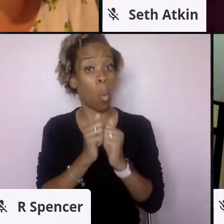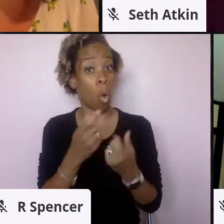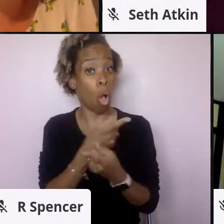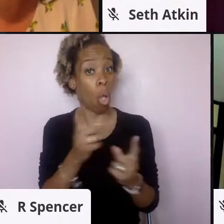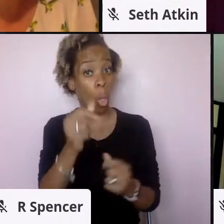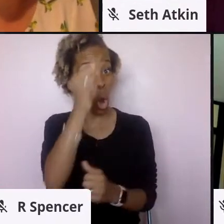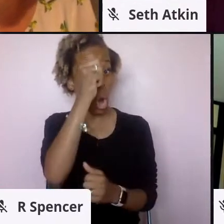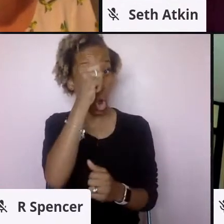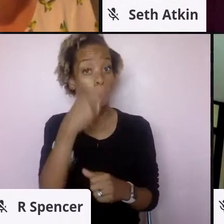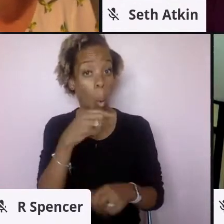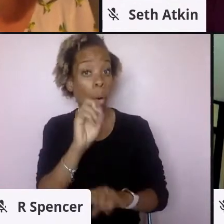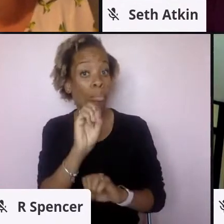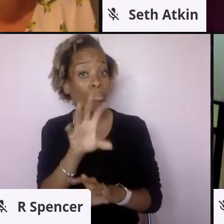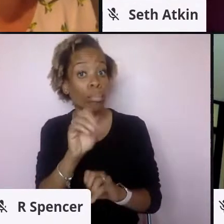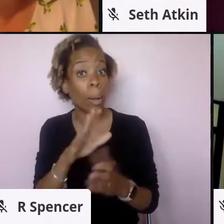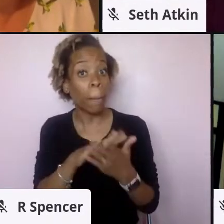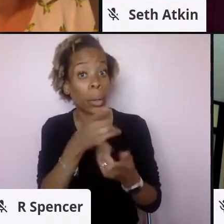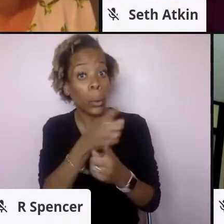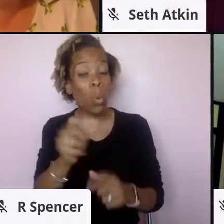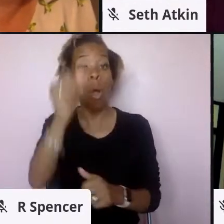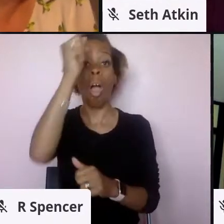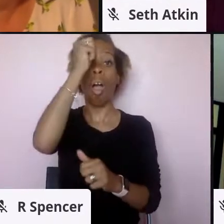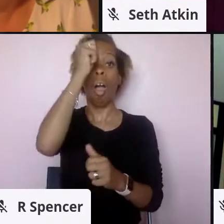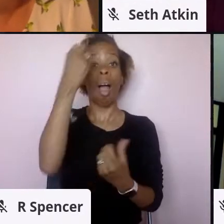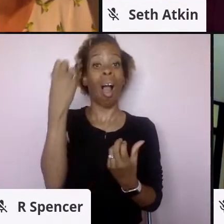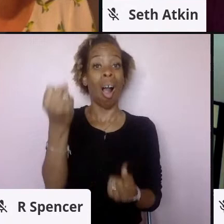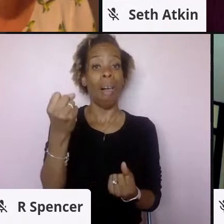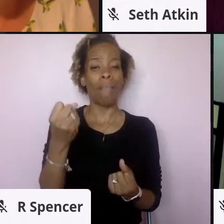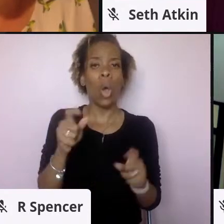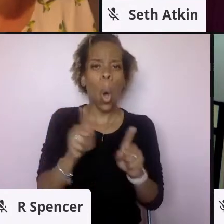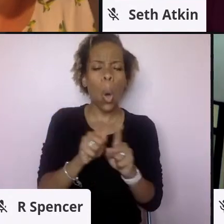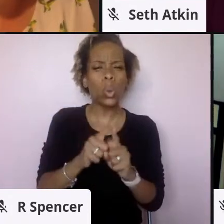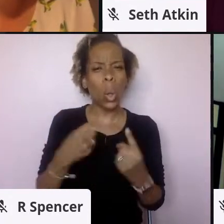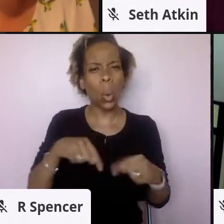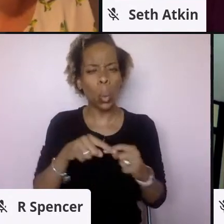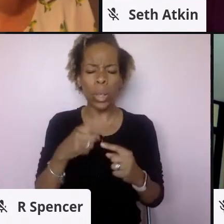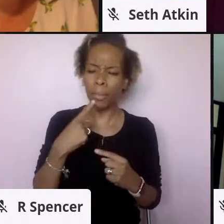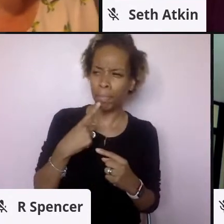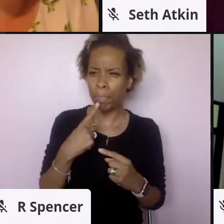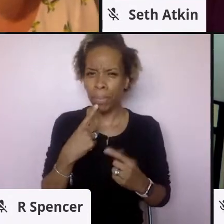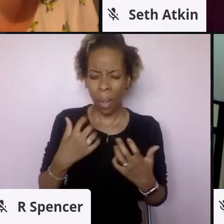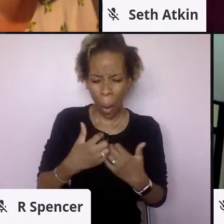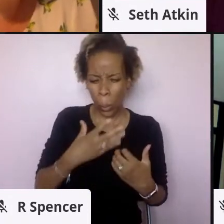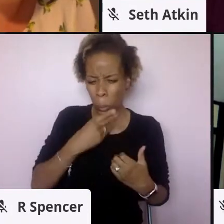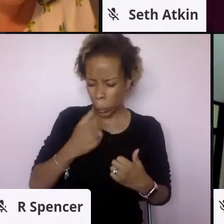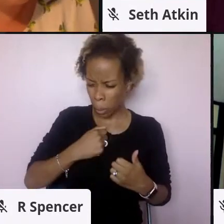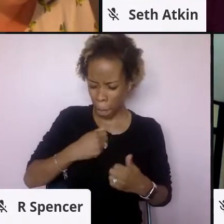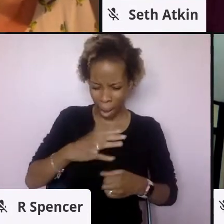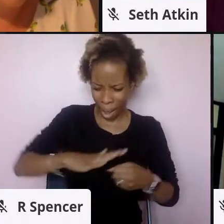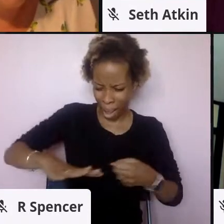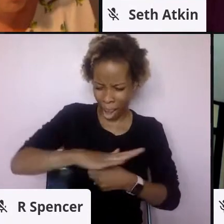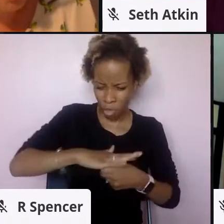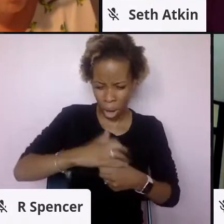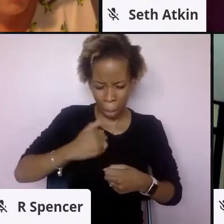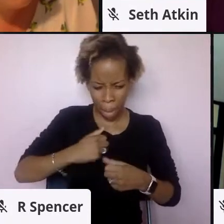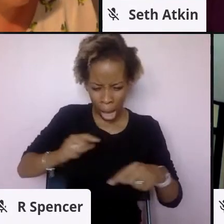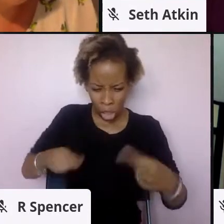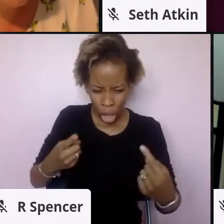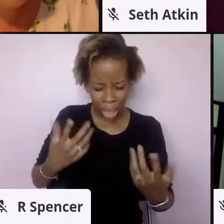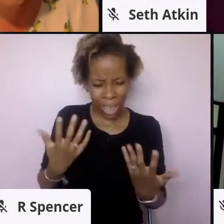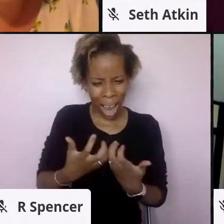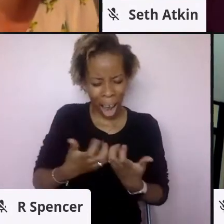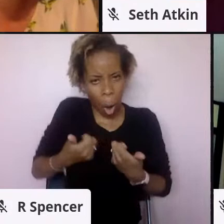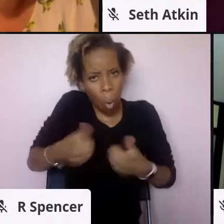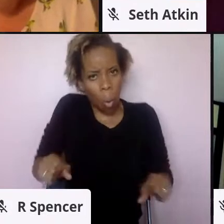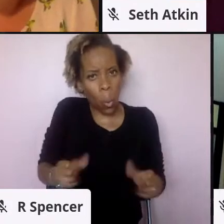through and make sure that people are aware of and thinking about how we might employ them in relation to a lot of the challenges that we're facing at the moment.